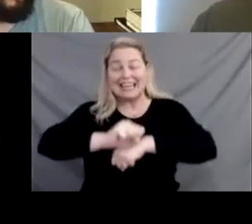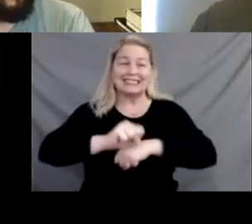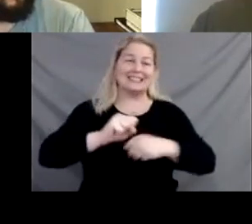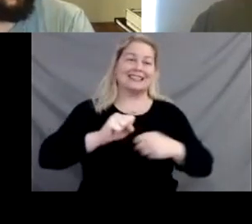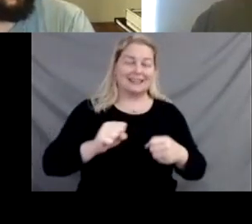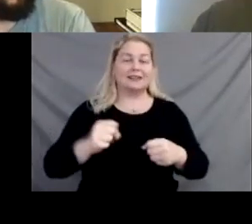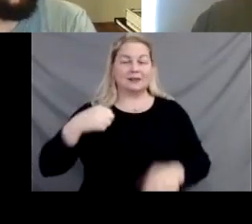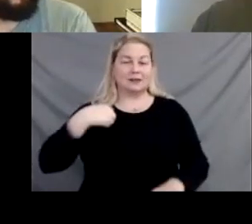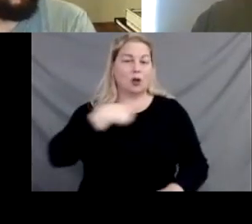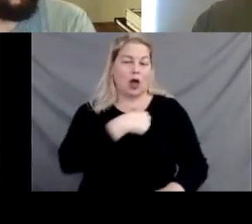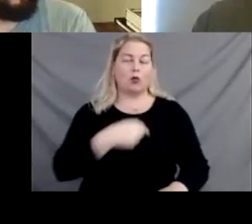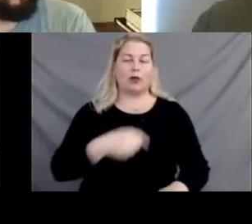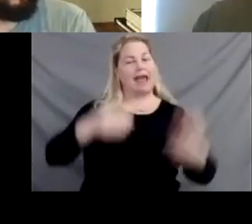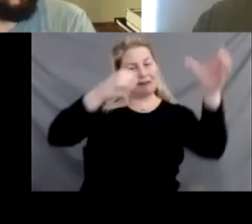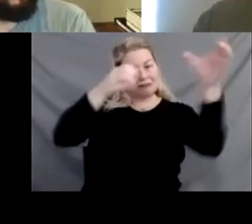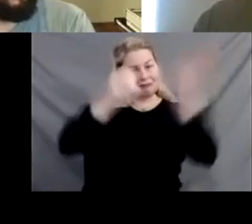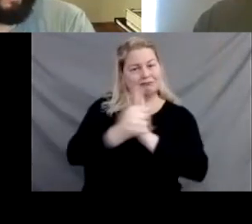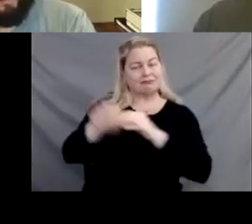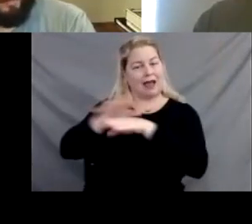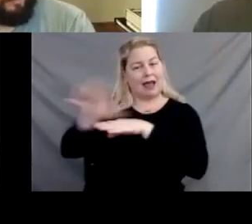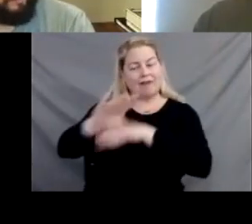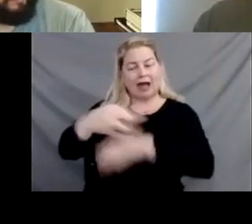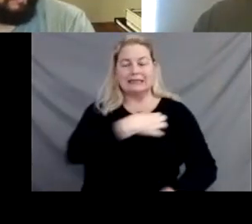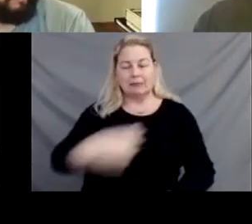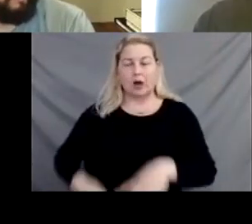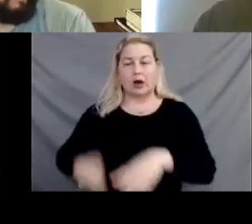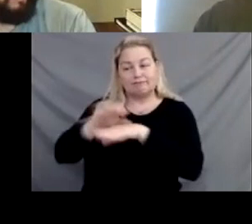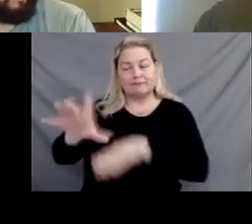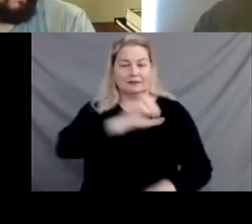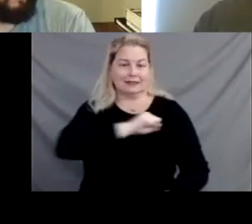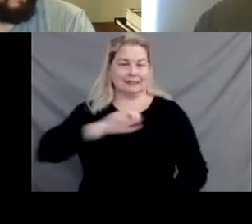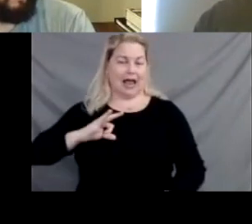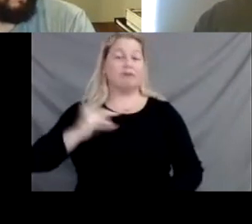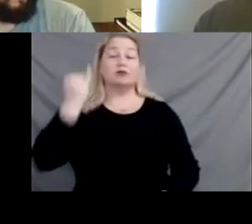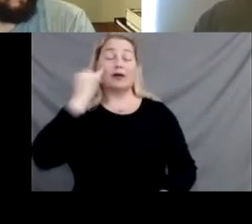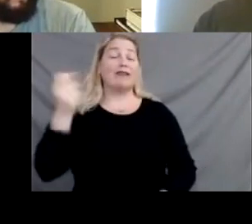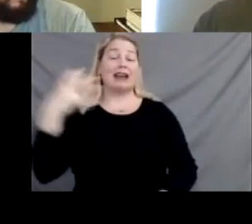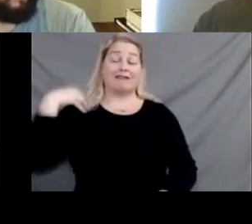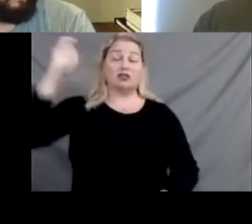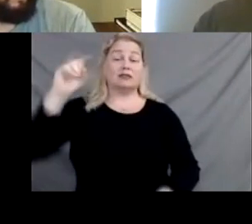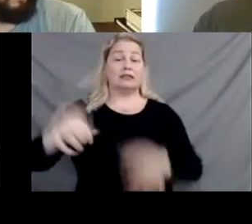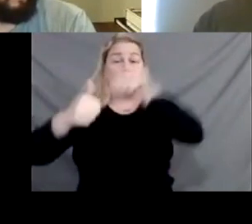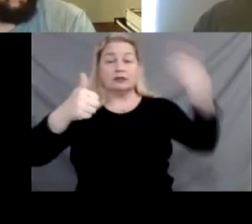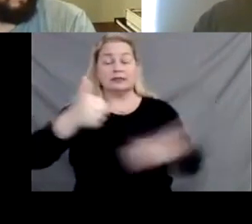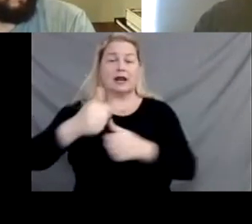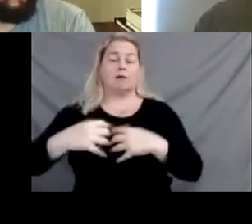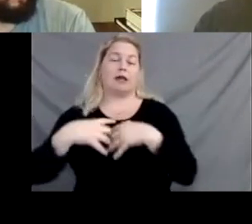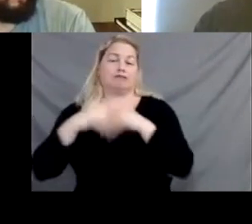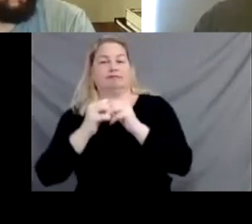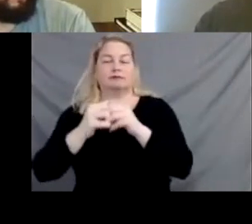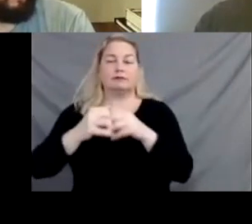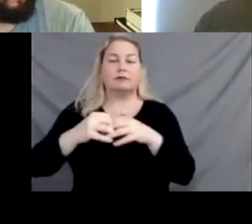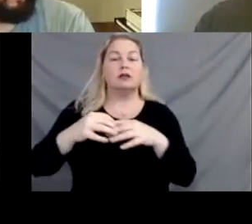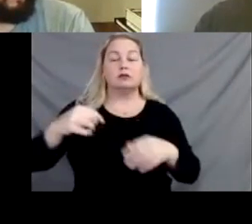the mayor and her staff and any elected officials, that we needed to make a subcommittee that's focusing specifically on that. So we